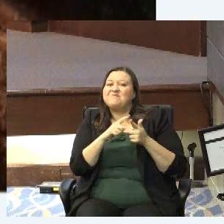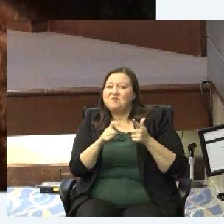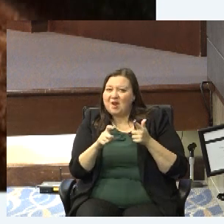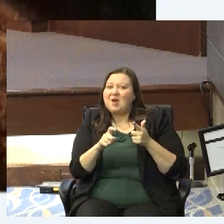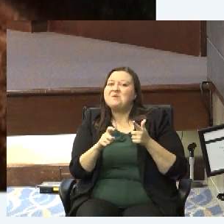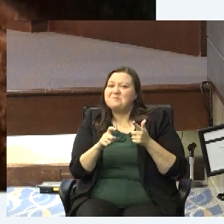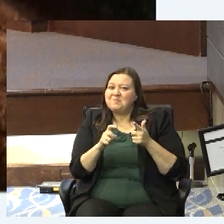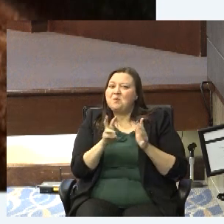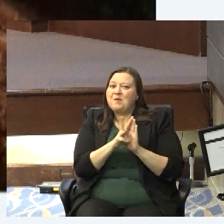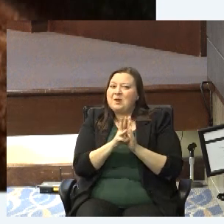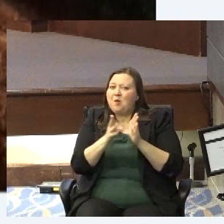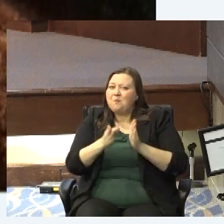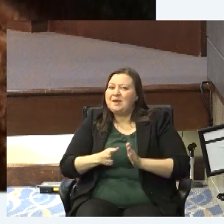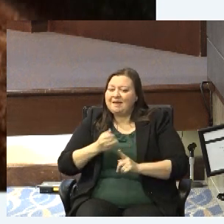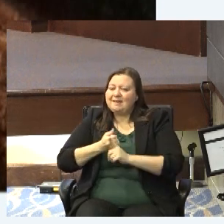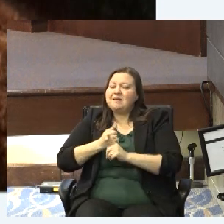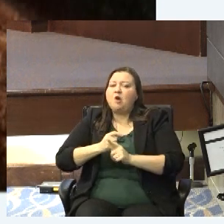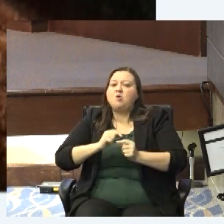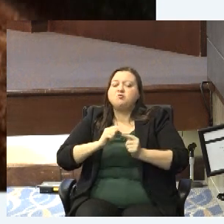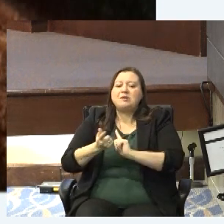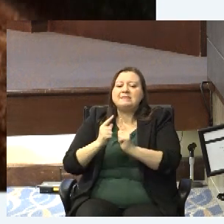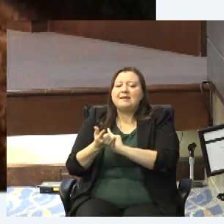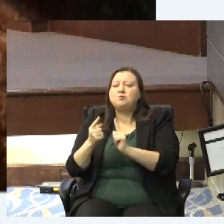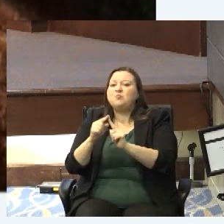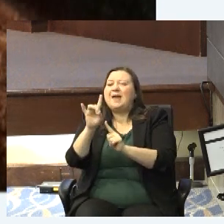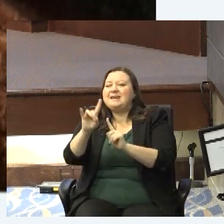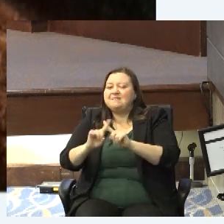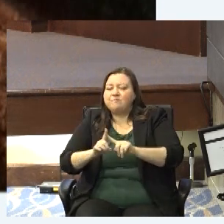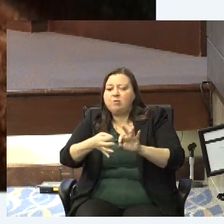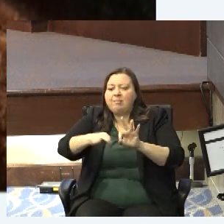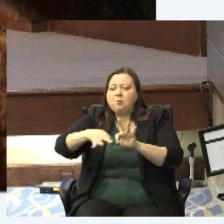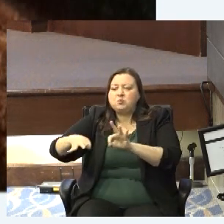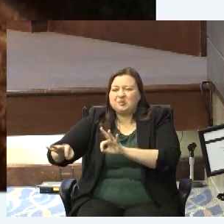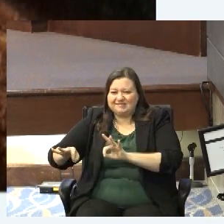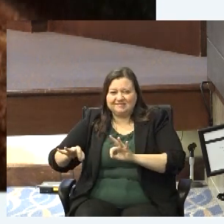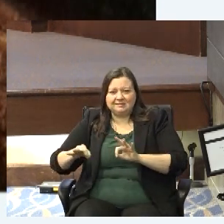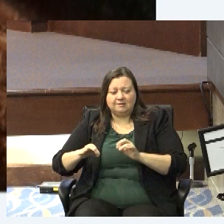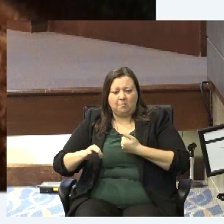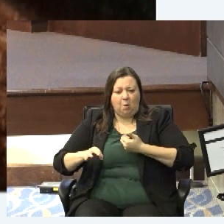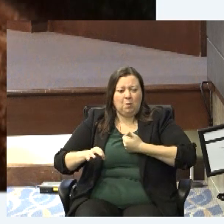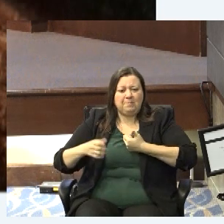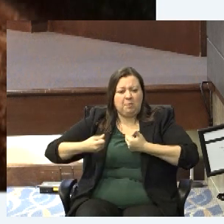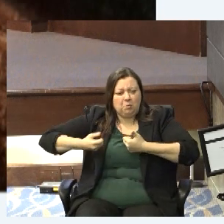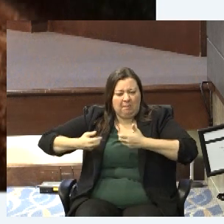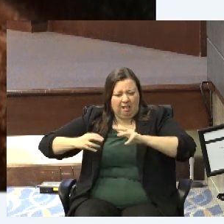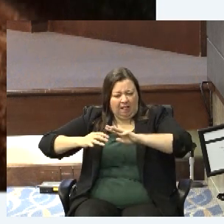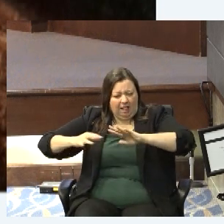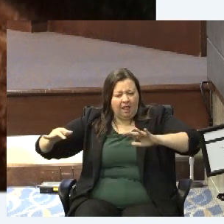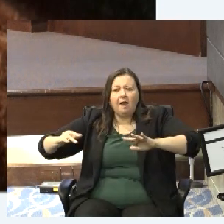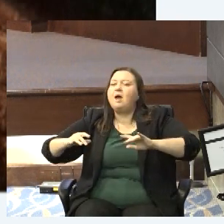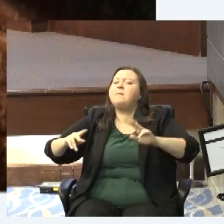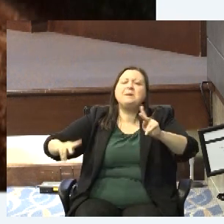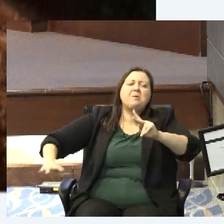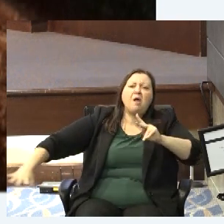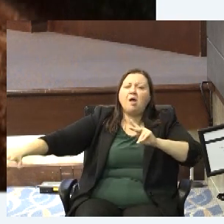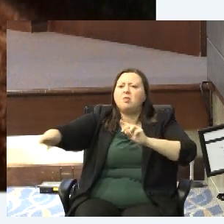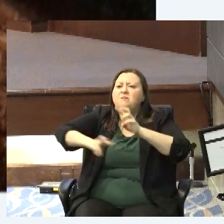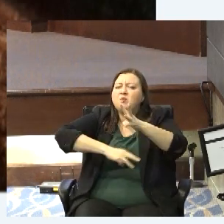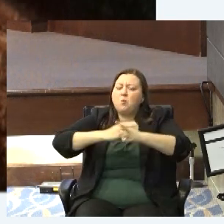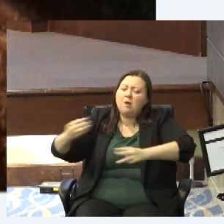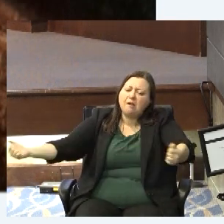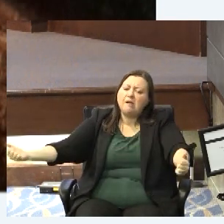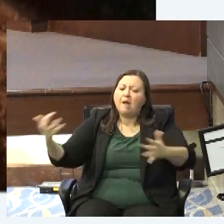are translated into 8 different languages. So the point of this is we're attracting people from all over the